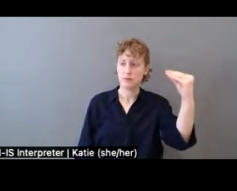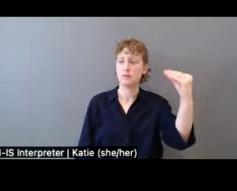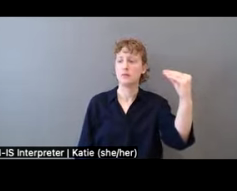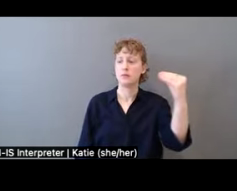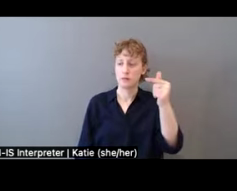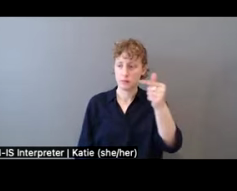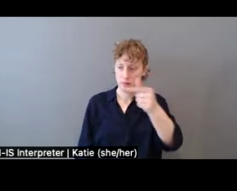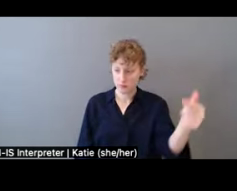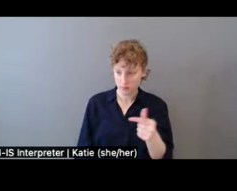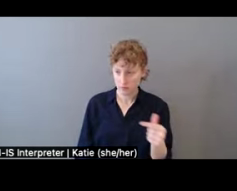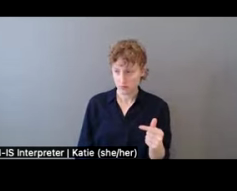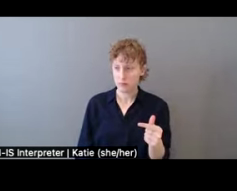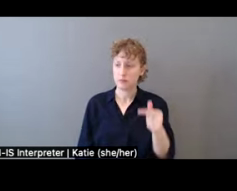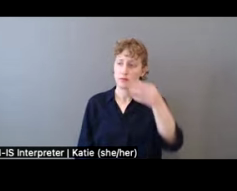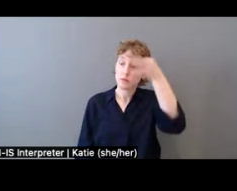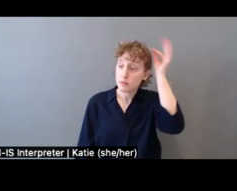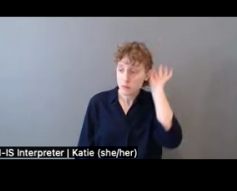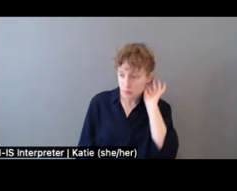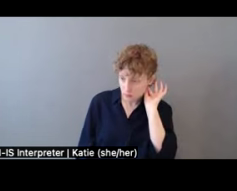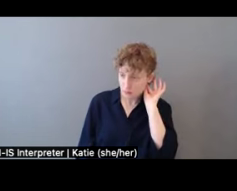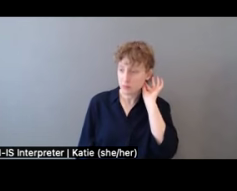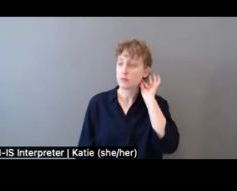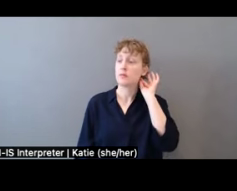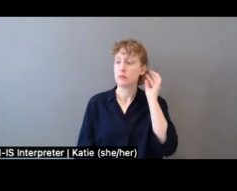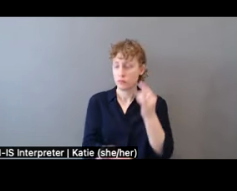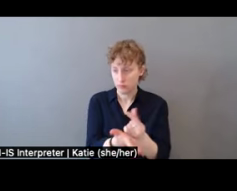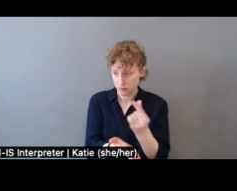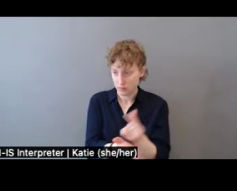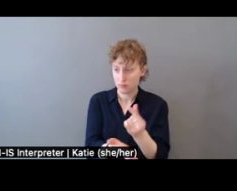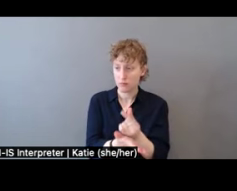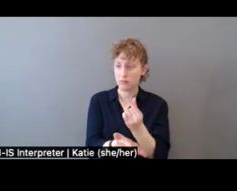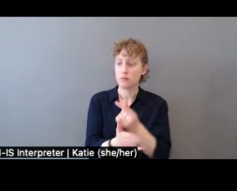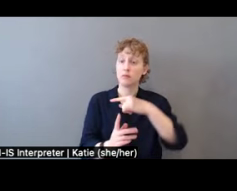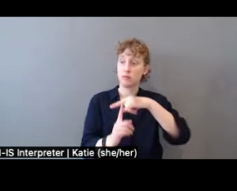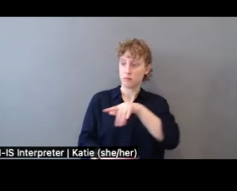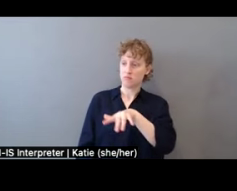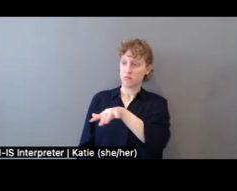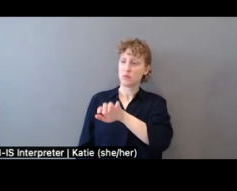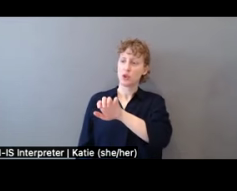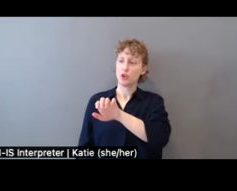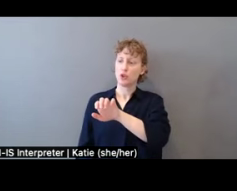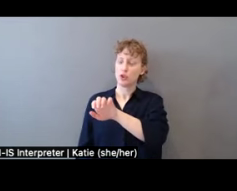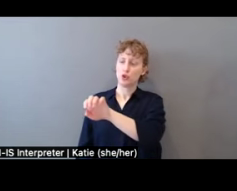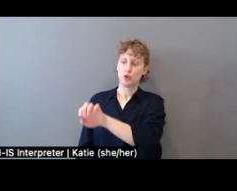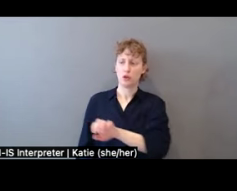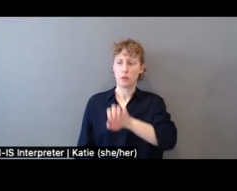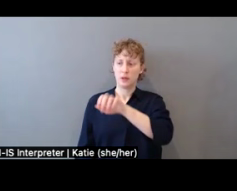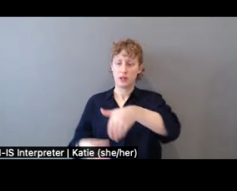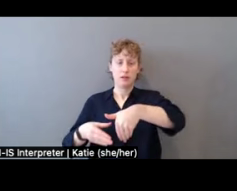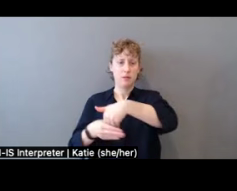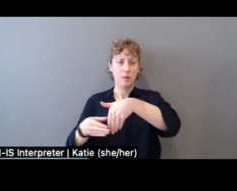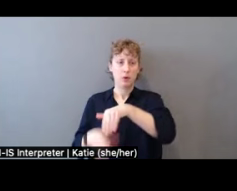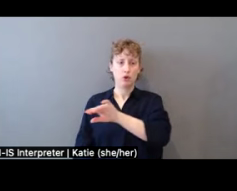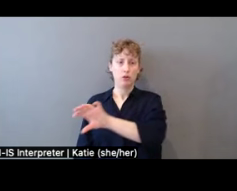and European Union member states. And then just regarding the youth-led criteria, so this is